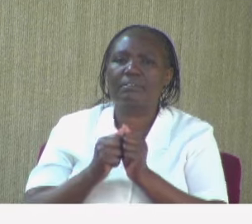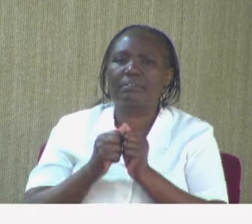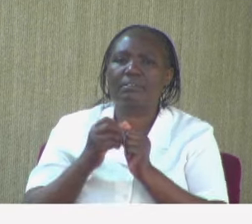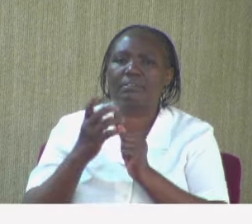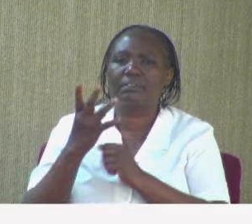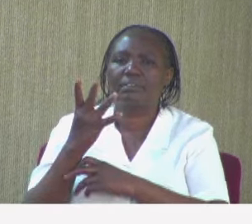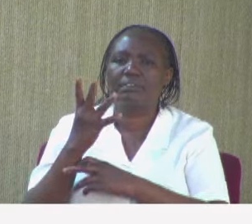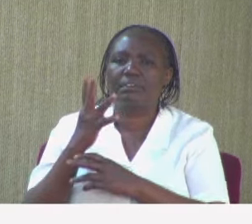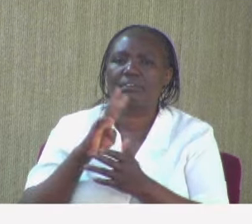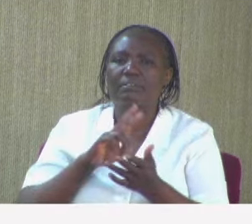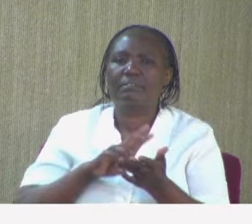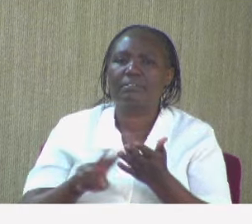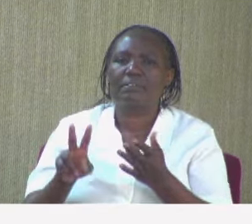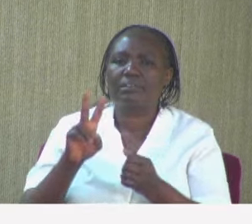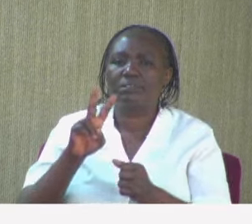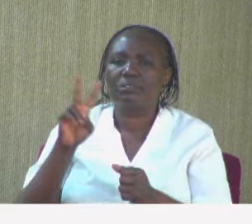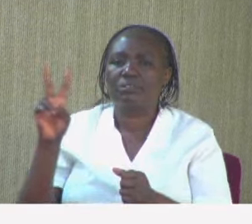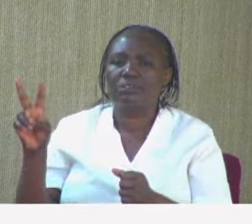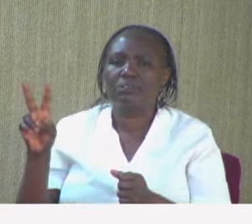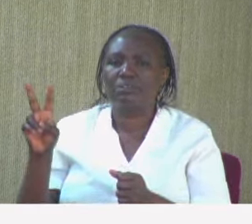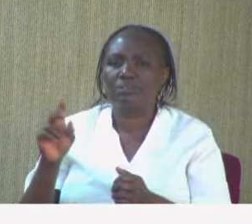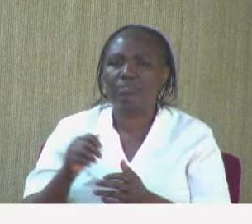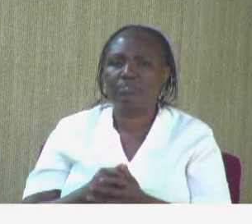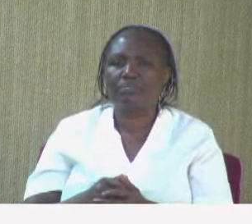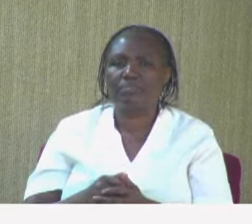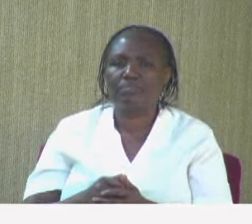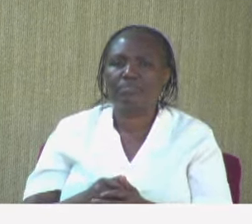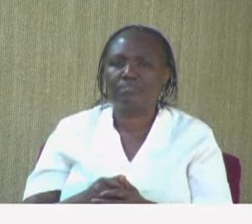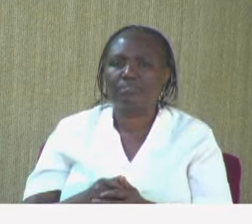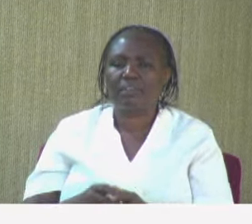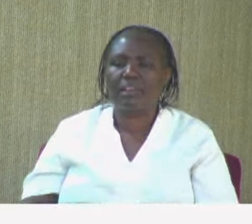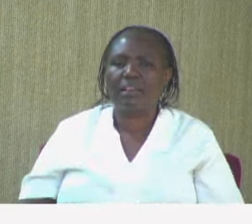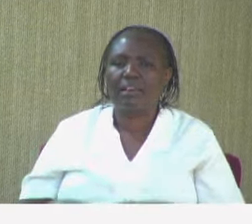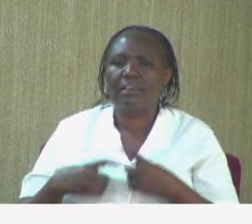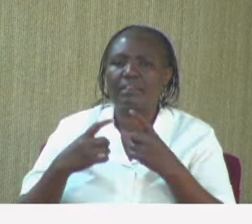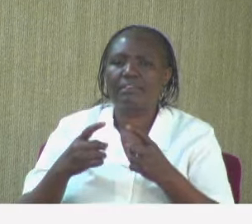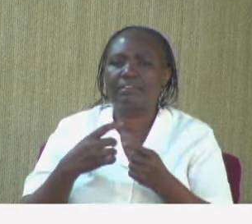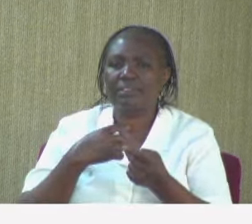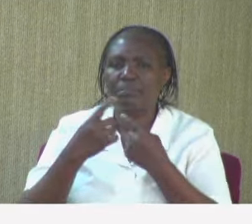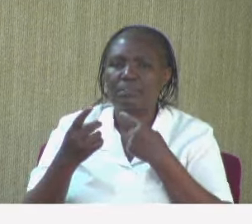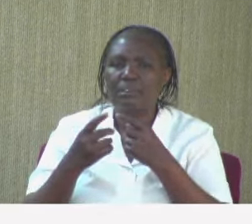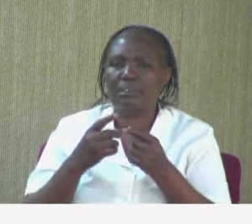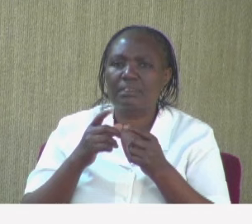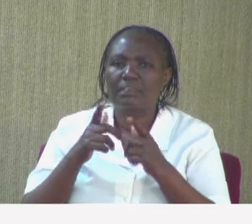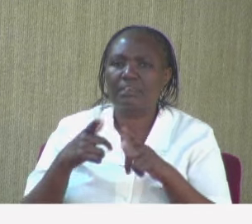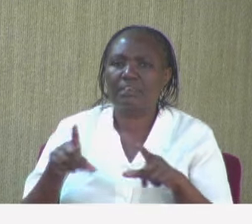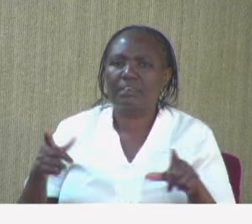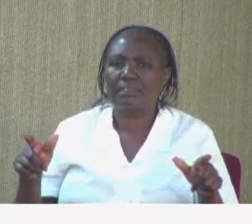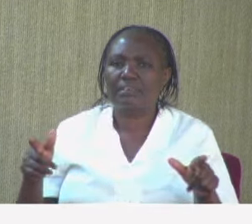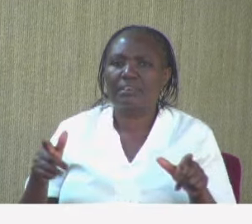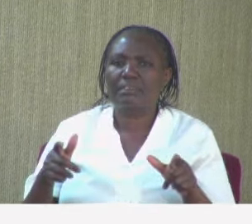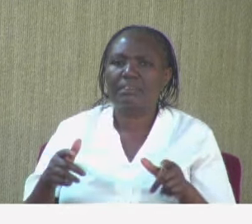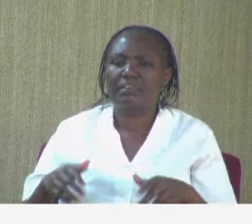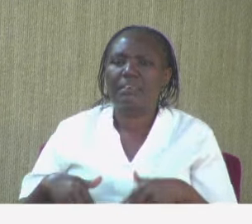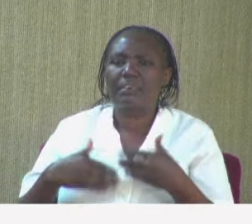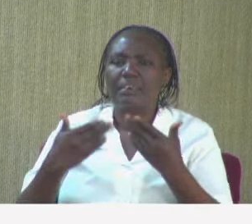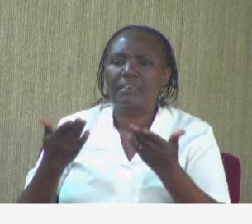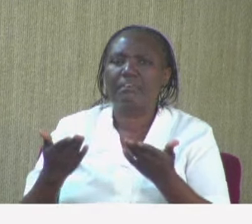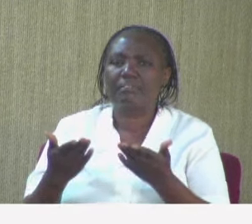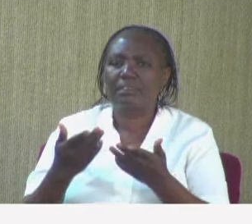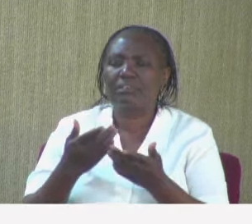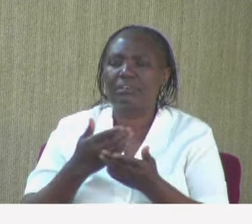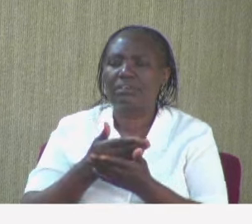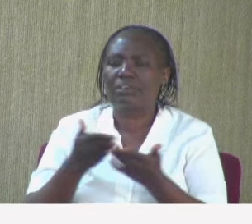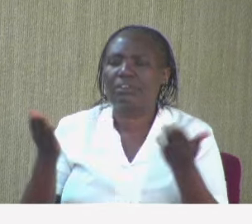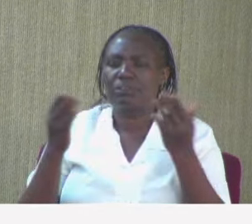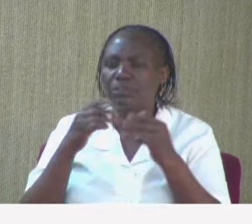Therefore, tongues, the gift of speaking in tongues, are for a sign not to those who believe, but